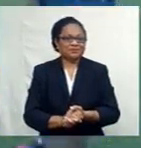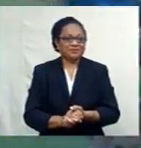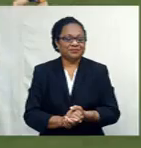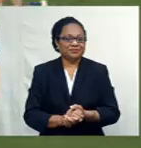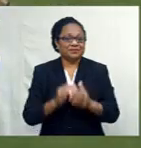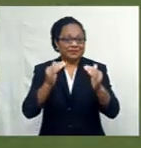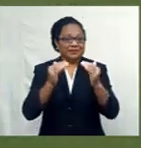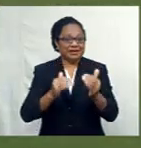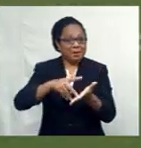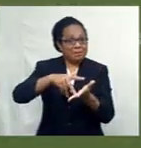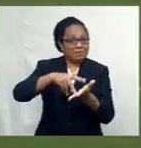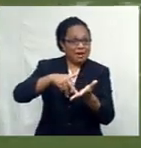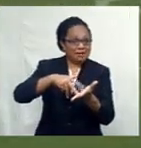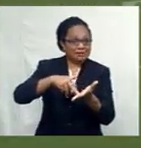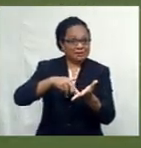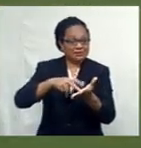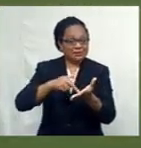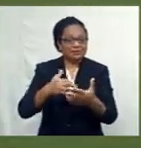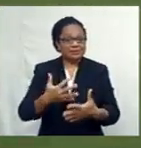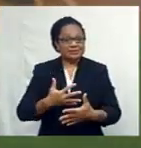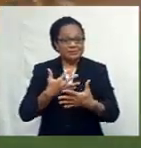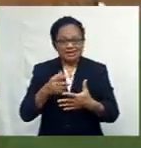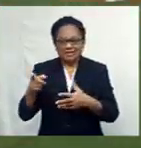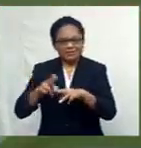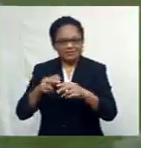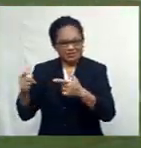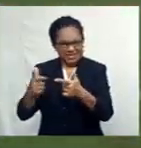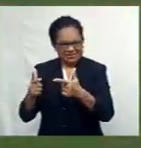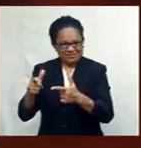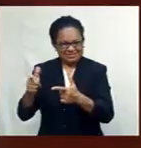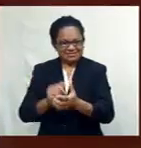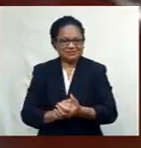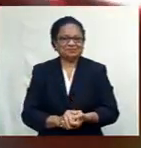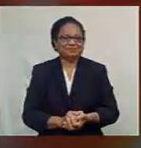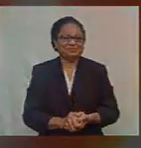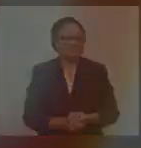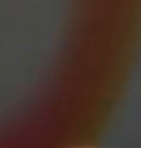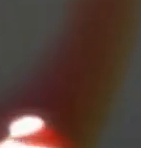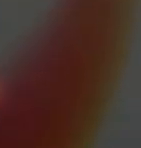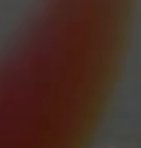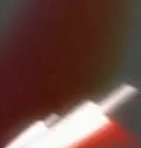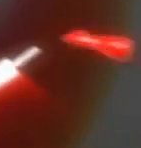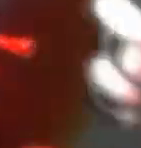And Bati inspired by Fiji Sevens. This and more coming up.